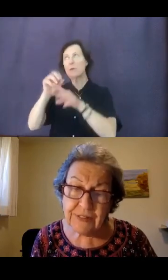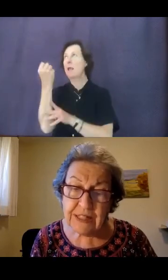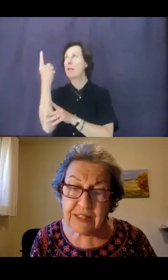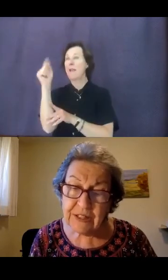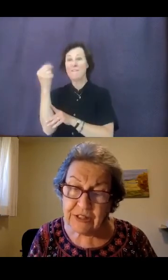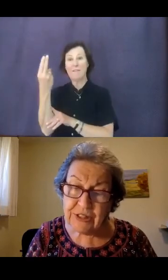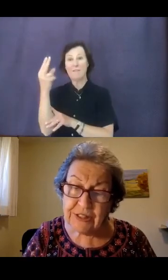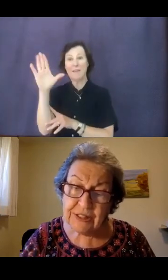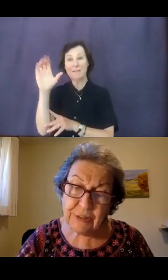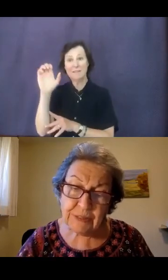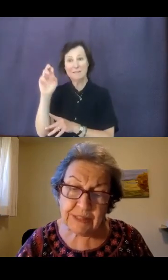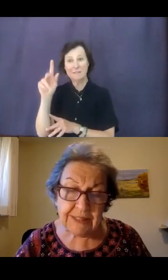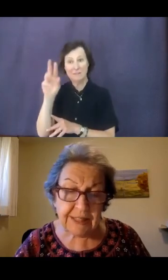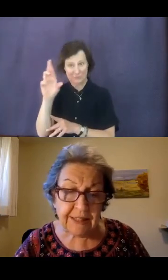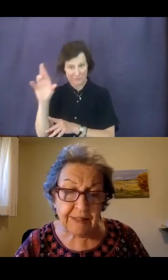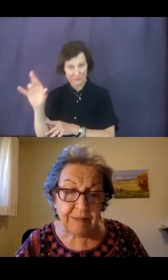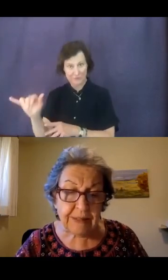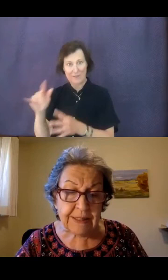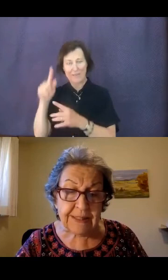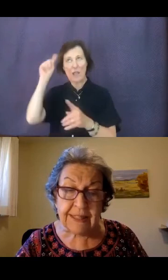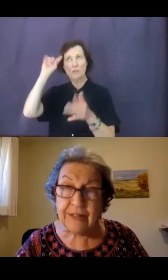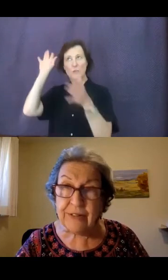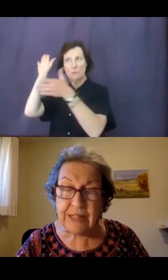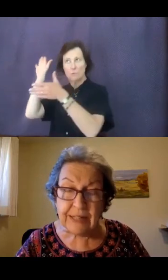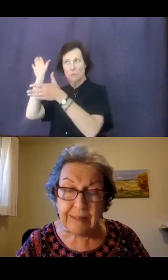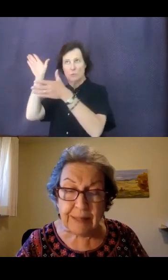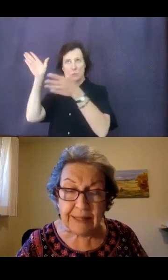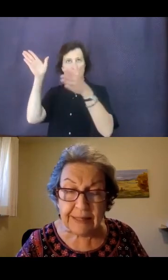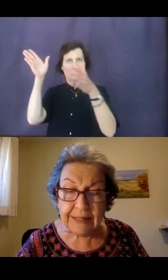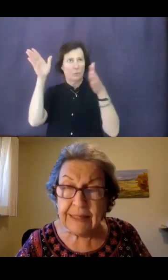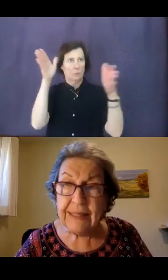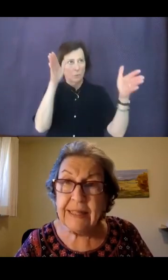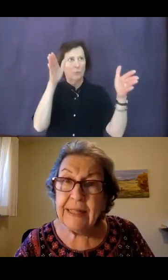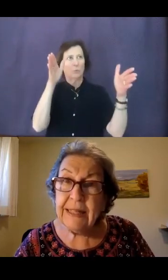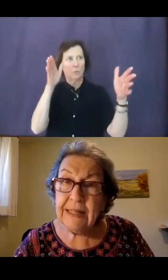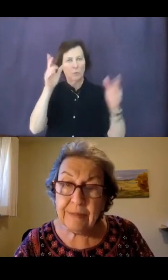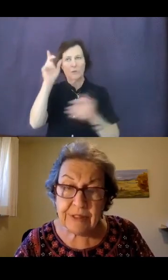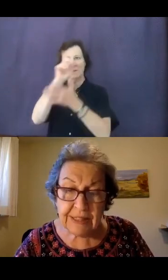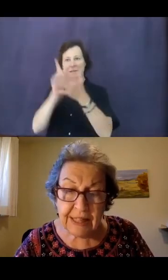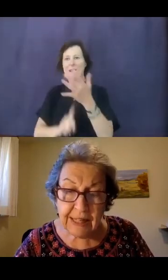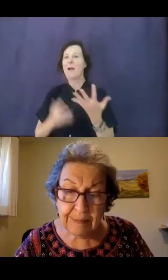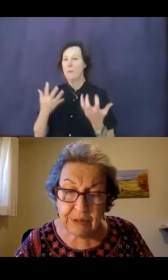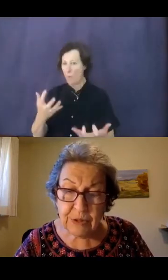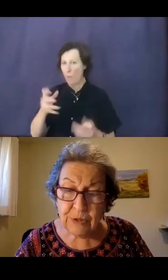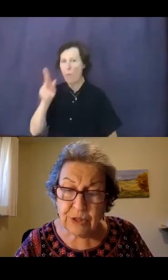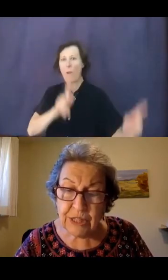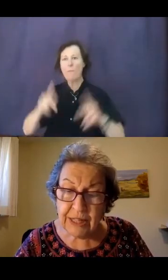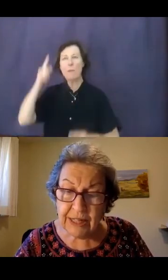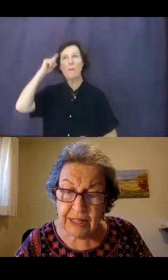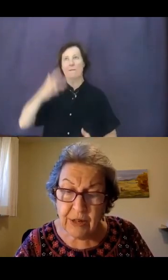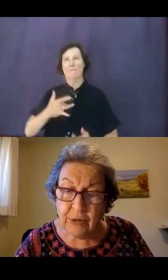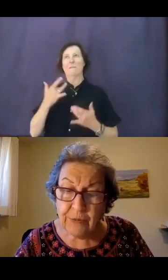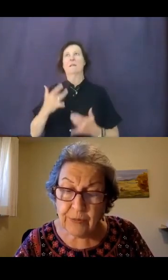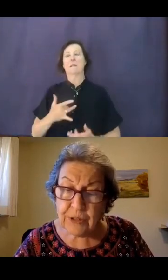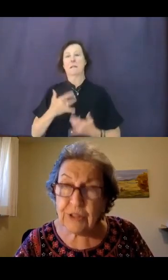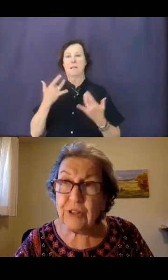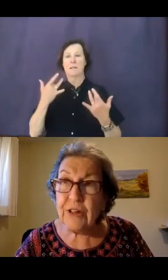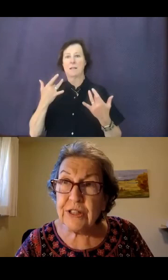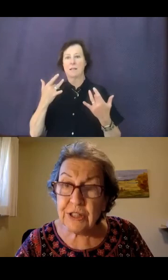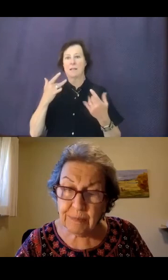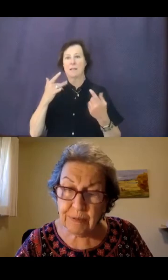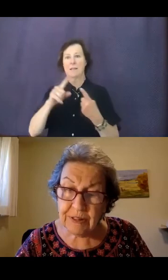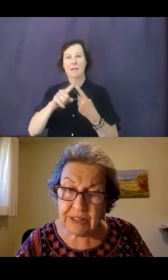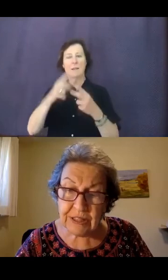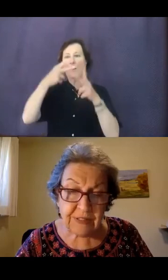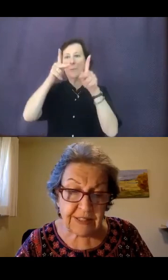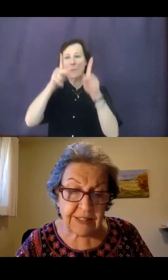shift in consciousness was exactly what the designers had in mind. It was the abbot Suger who first launched